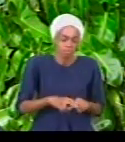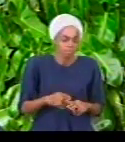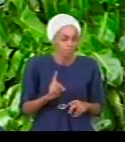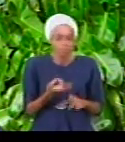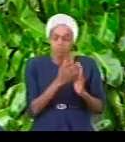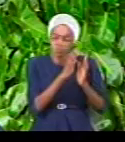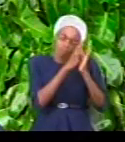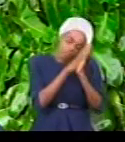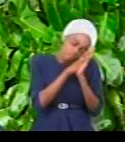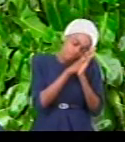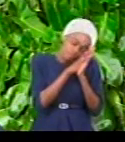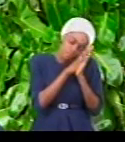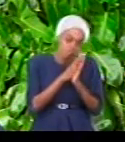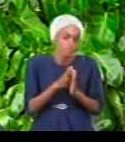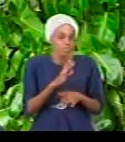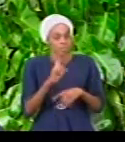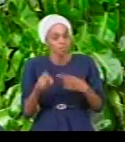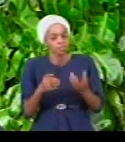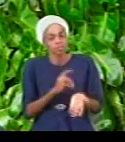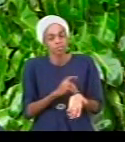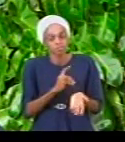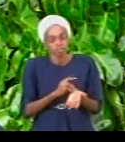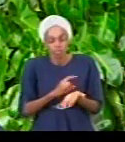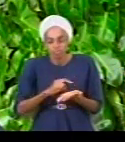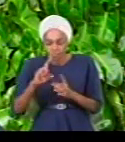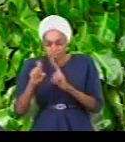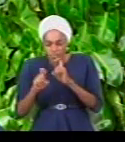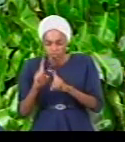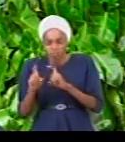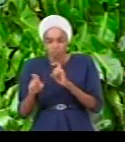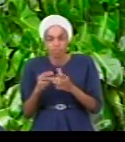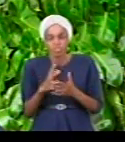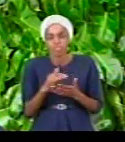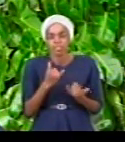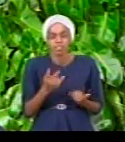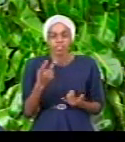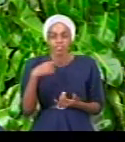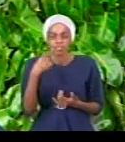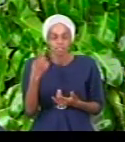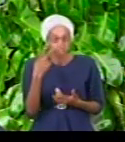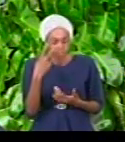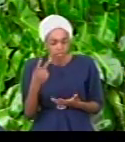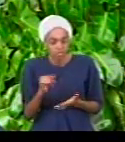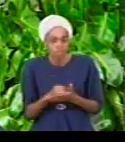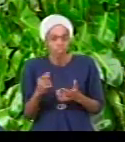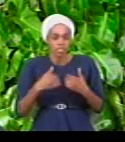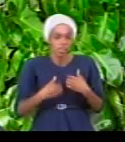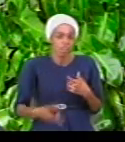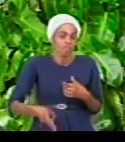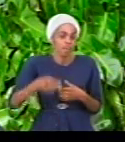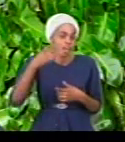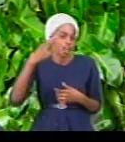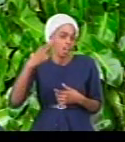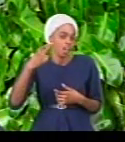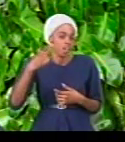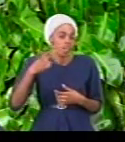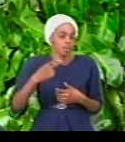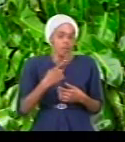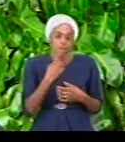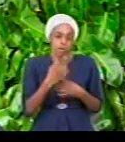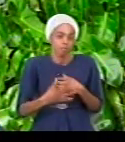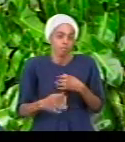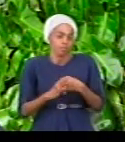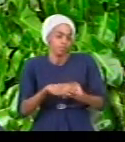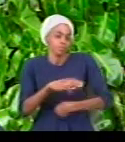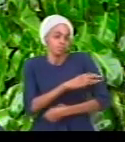that I have high blood pressure, which affected my kidney. And then one of our sisters, before that, the